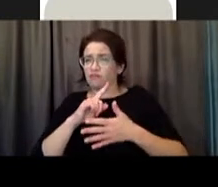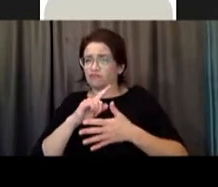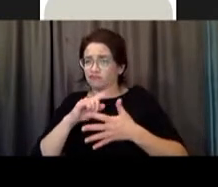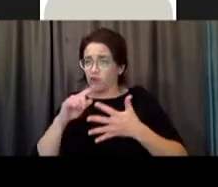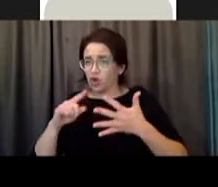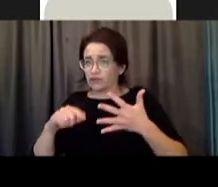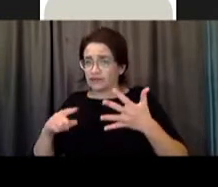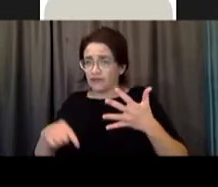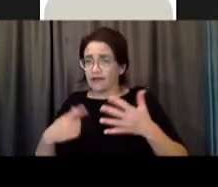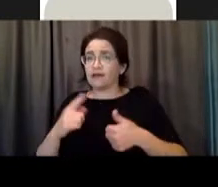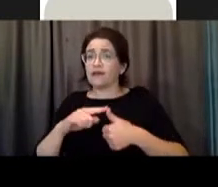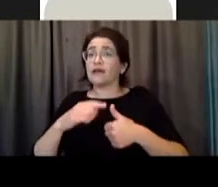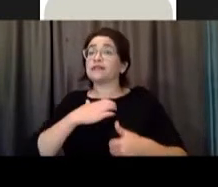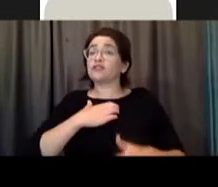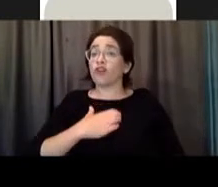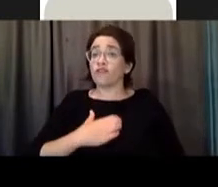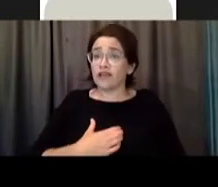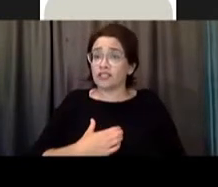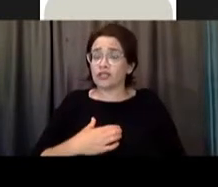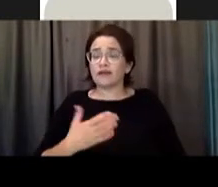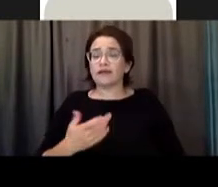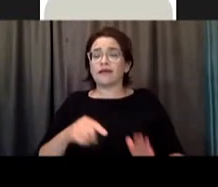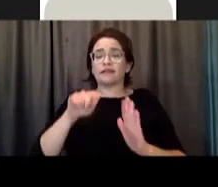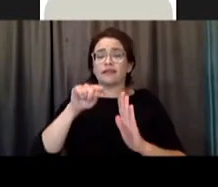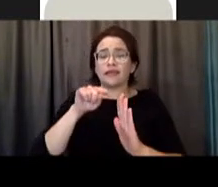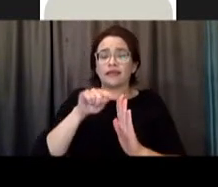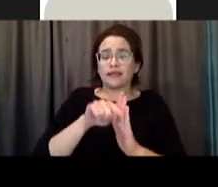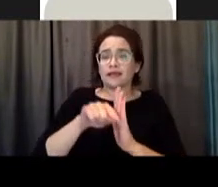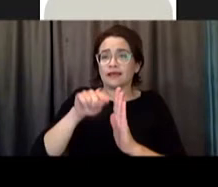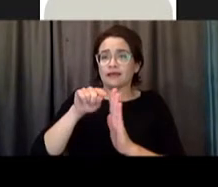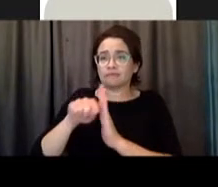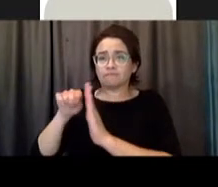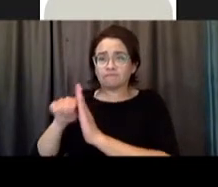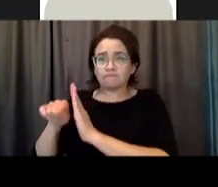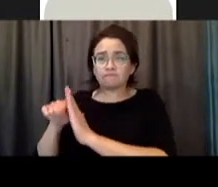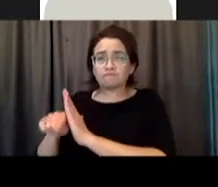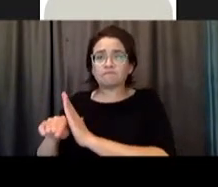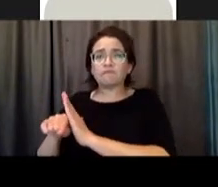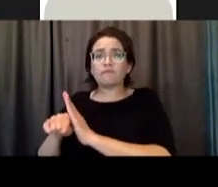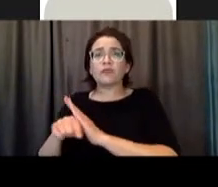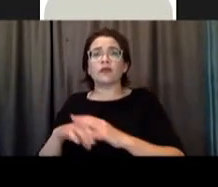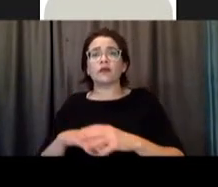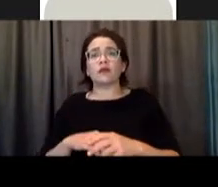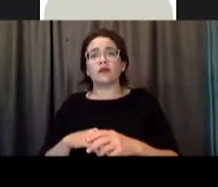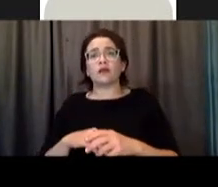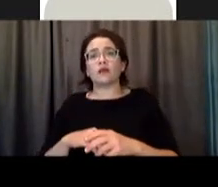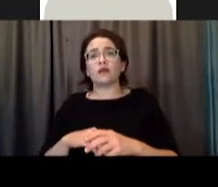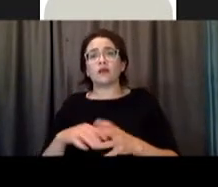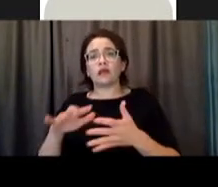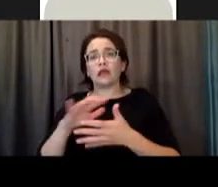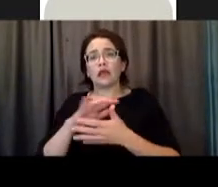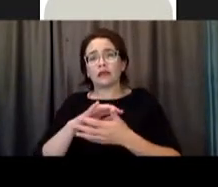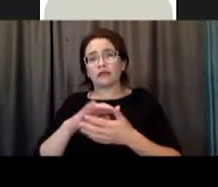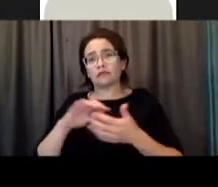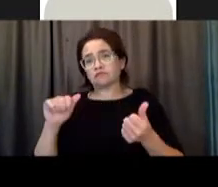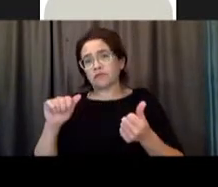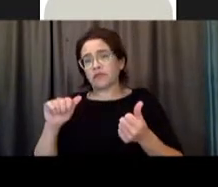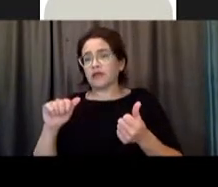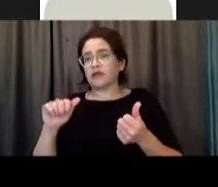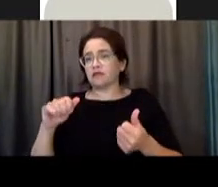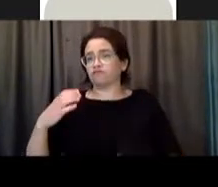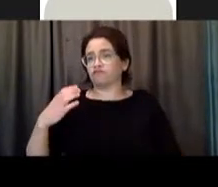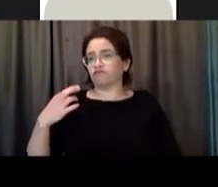Ukrainian farmers, extermination of Ukrainian intelligentsia, and elimination of the Ukrainian autosyphilis Orthodox Church.